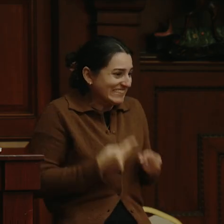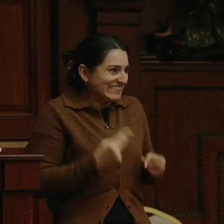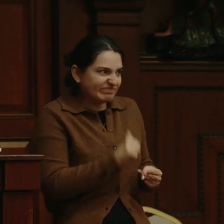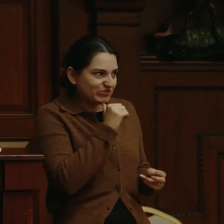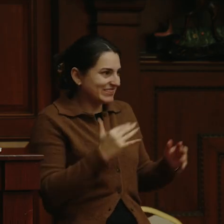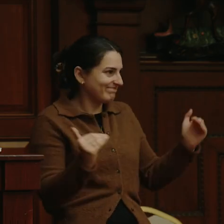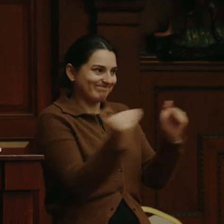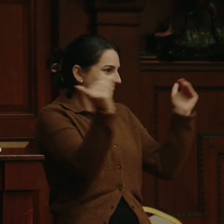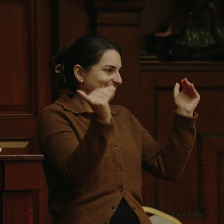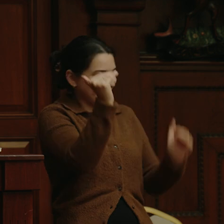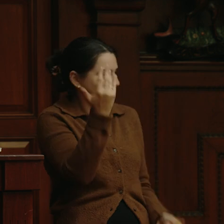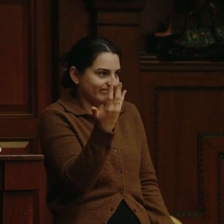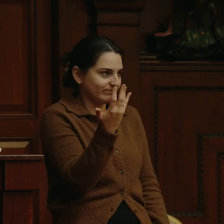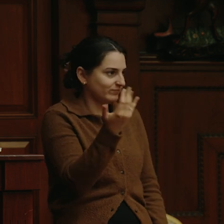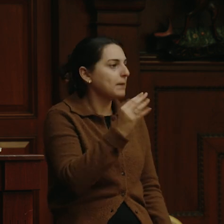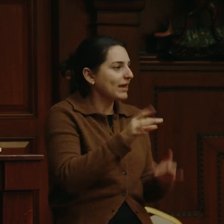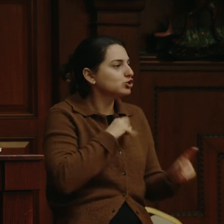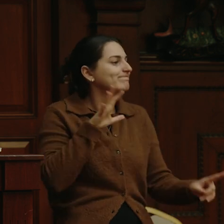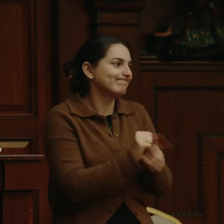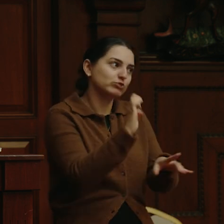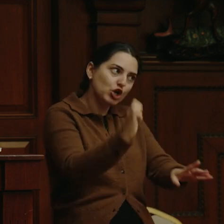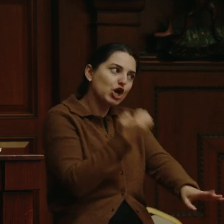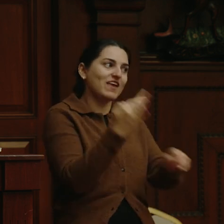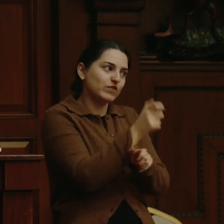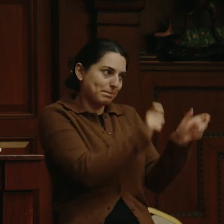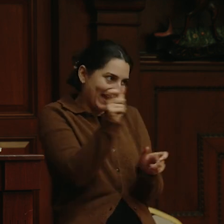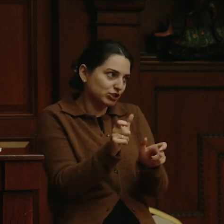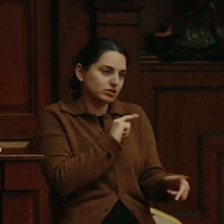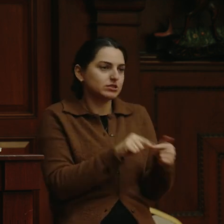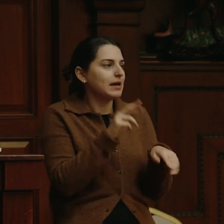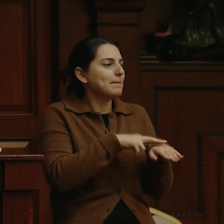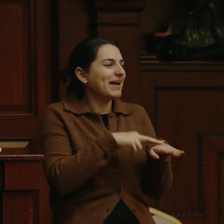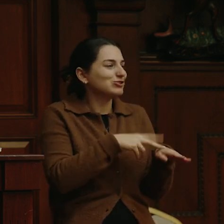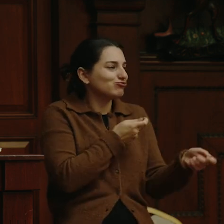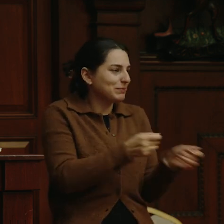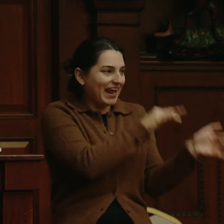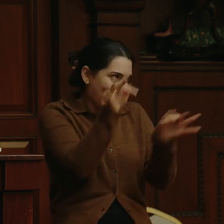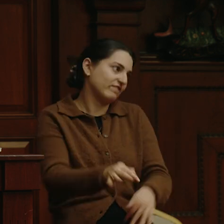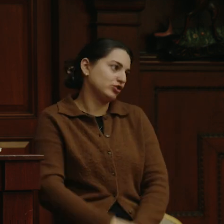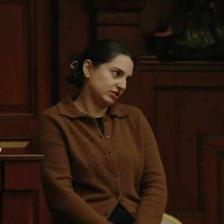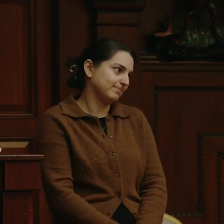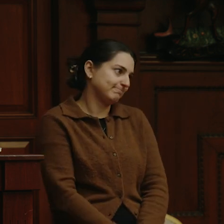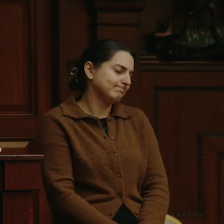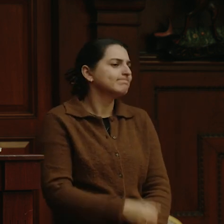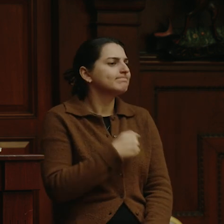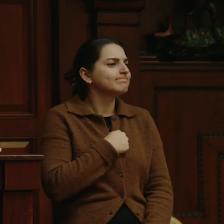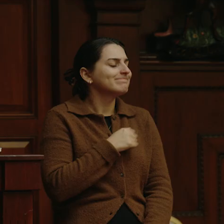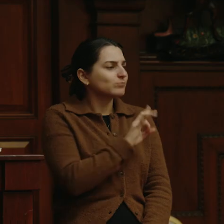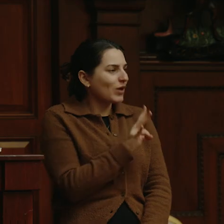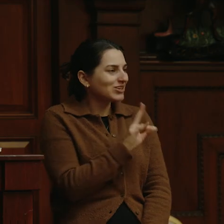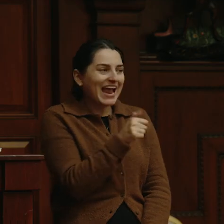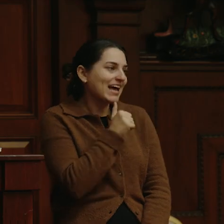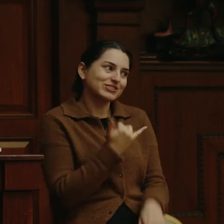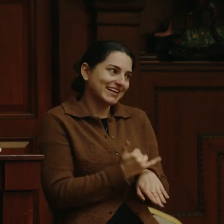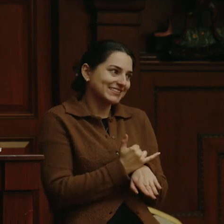disease. We need to aim for earlier diagnosis for our patients and better remission. A question we can't answer yet